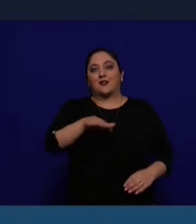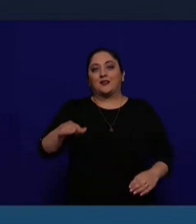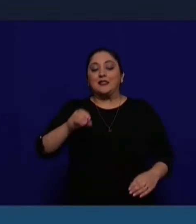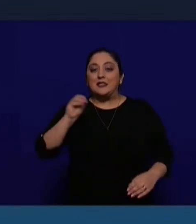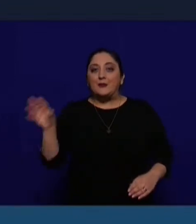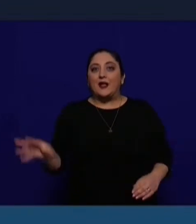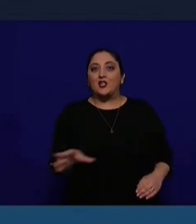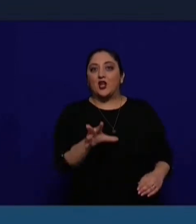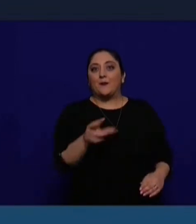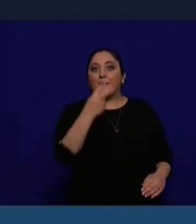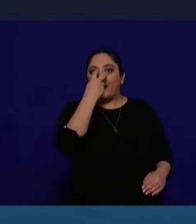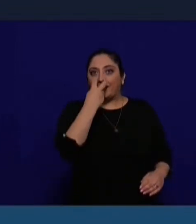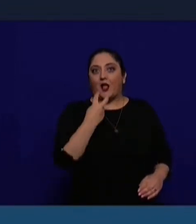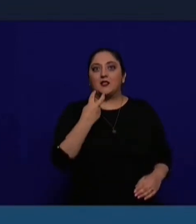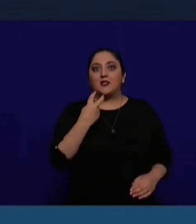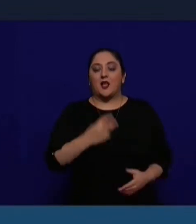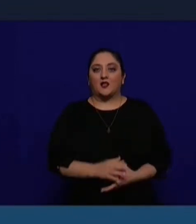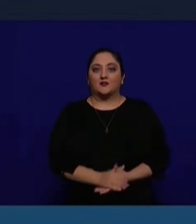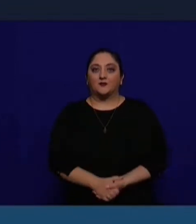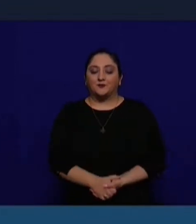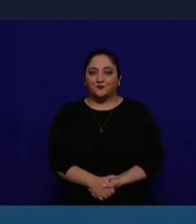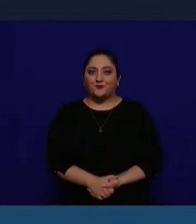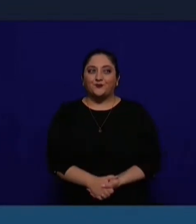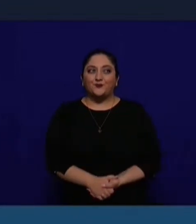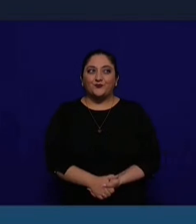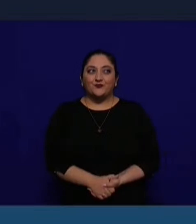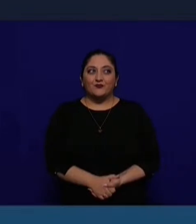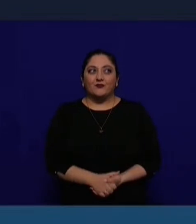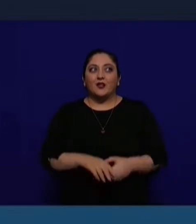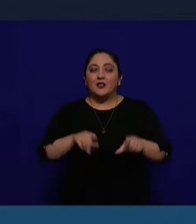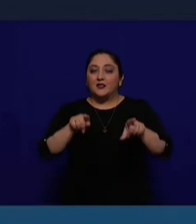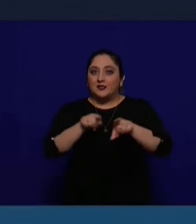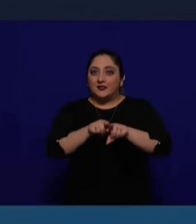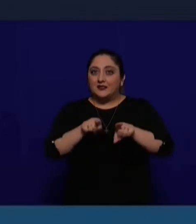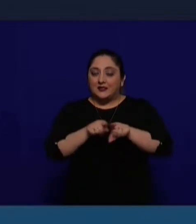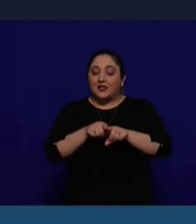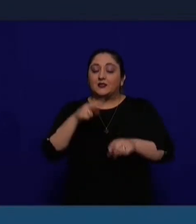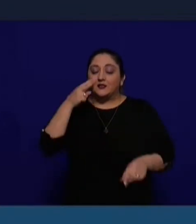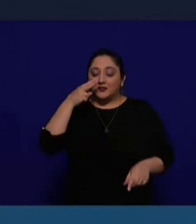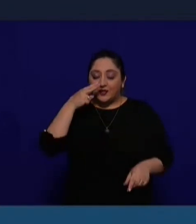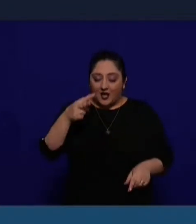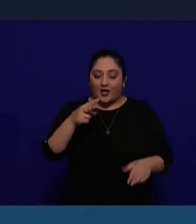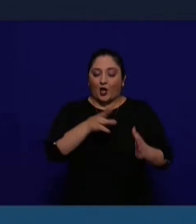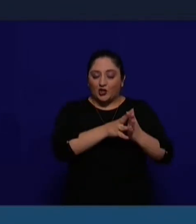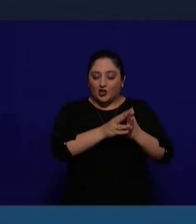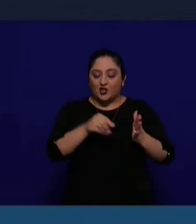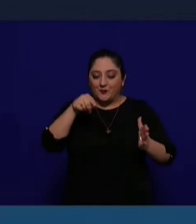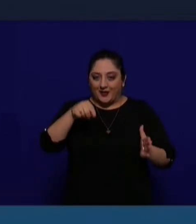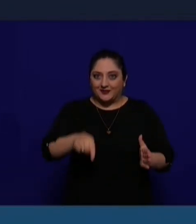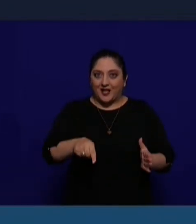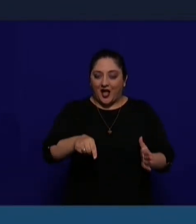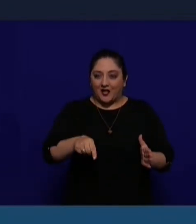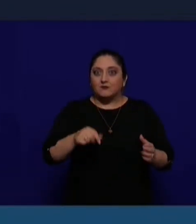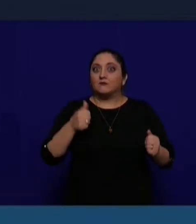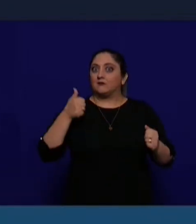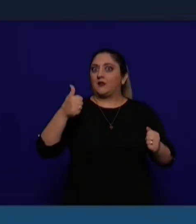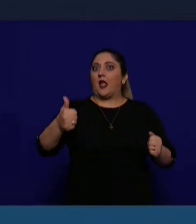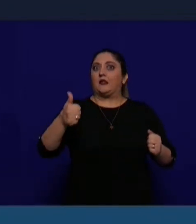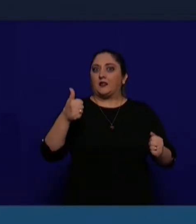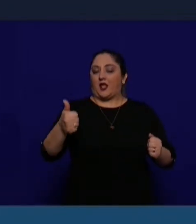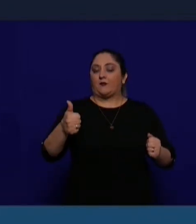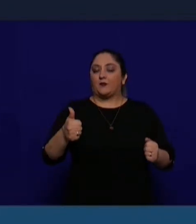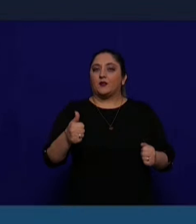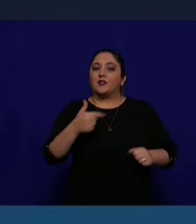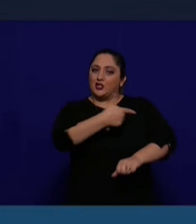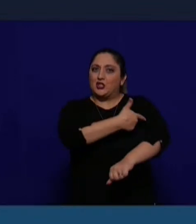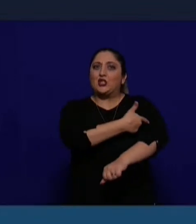etajiet avanzati. Simili wkoll qegħdin naraw l-istess stampa ta' suċċess ta' tilqim fejn